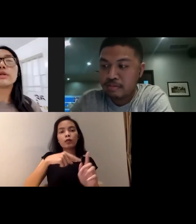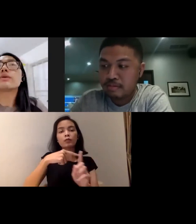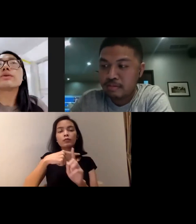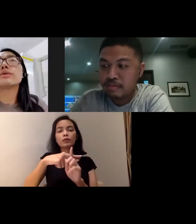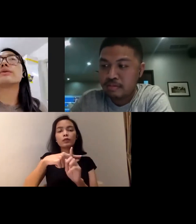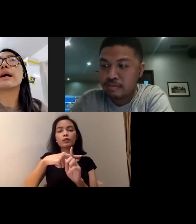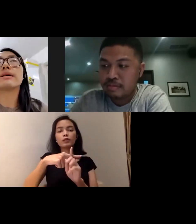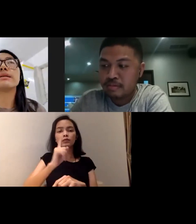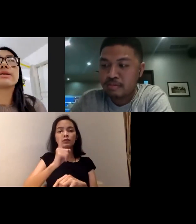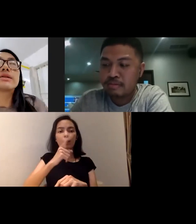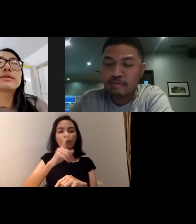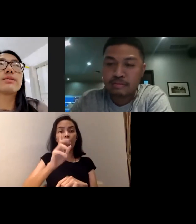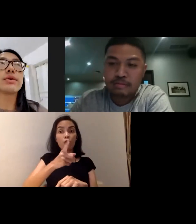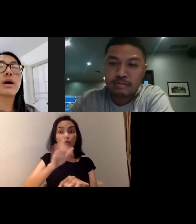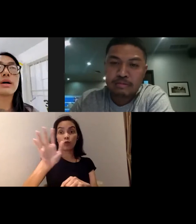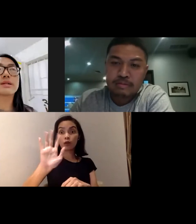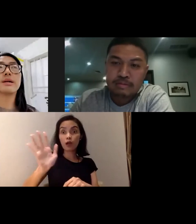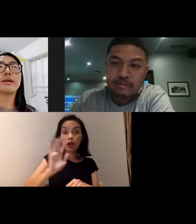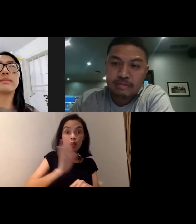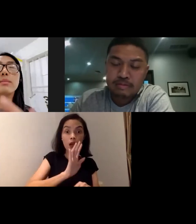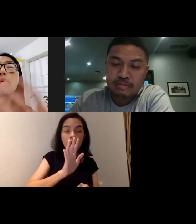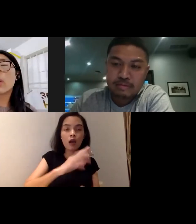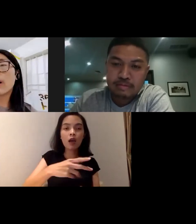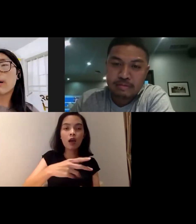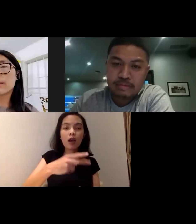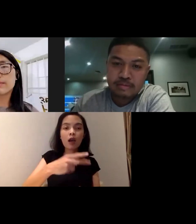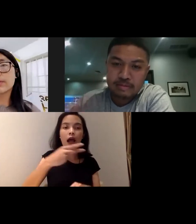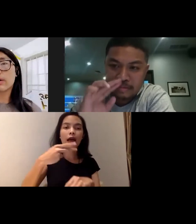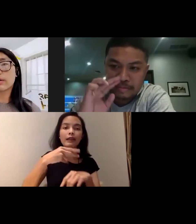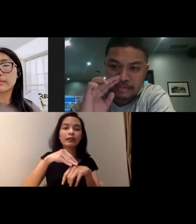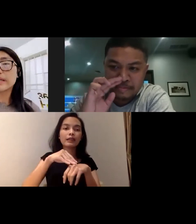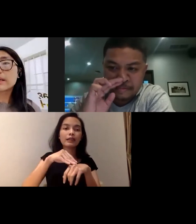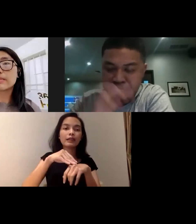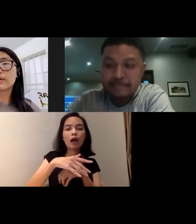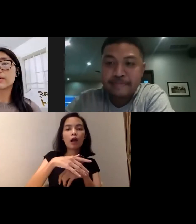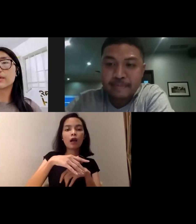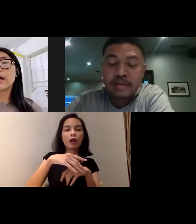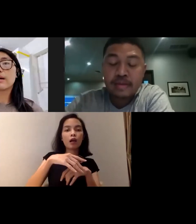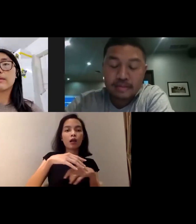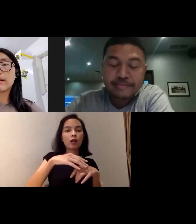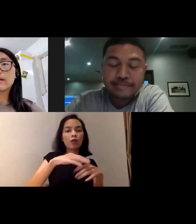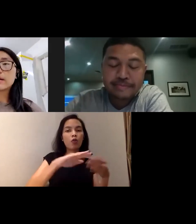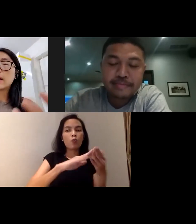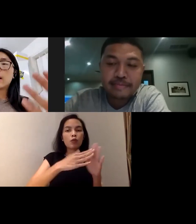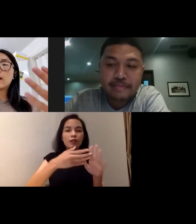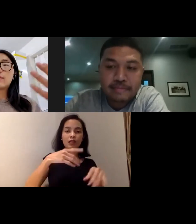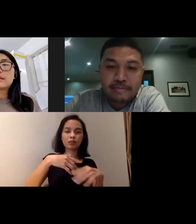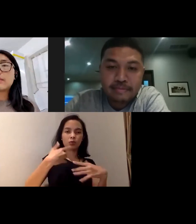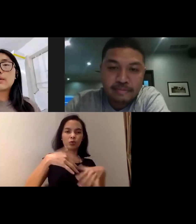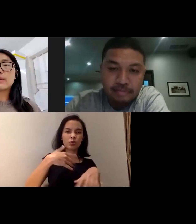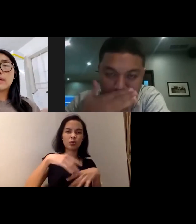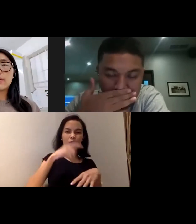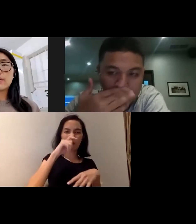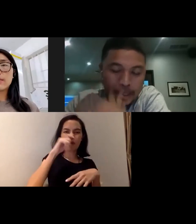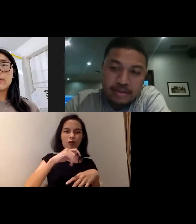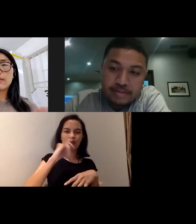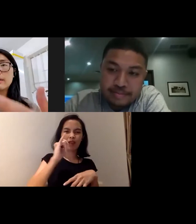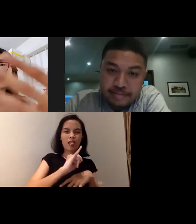Because if we don't do that, it's just will cause more harm to our community, because then they, for